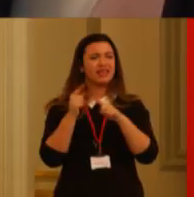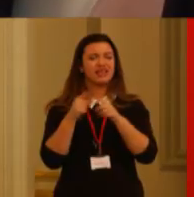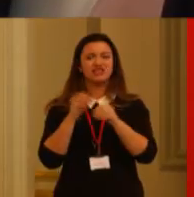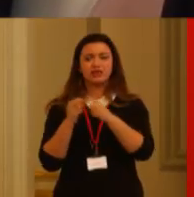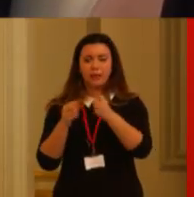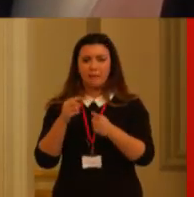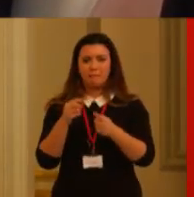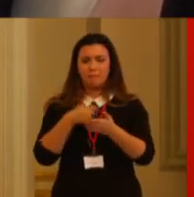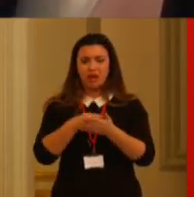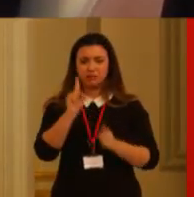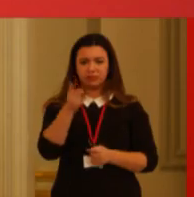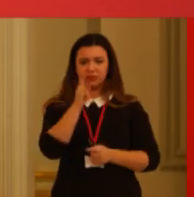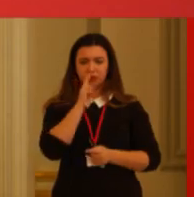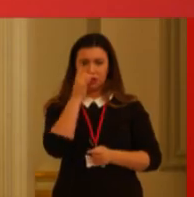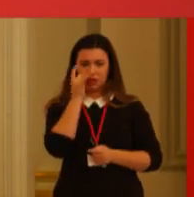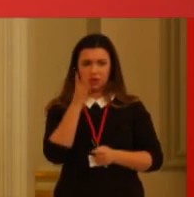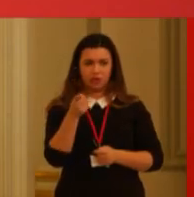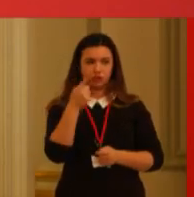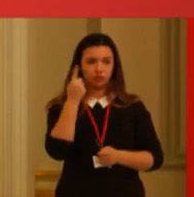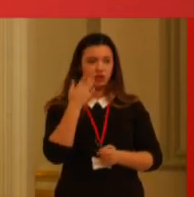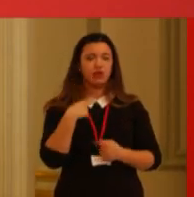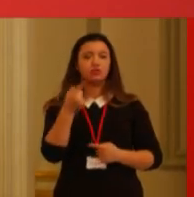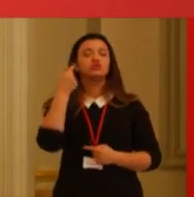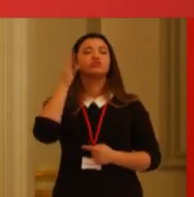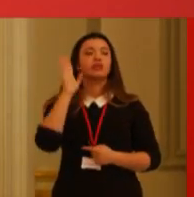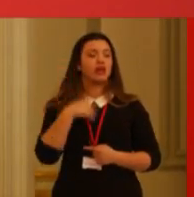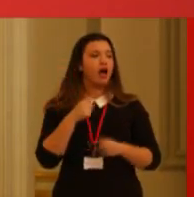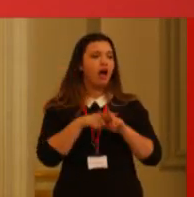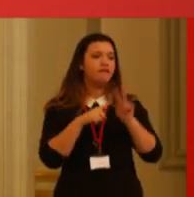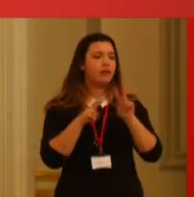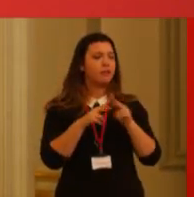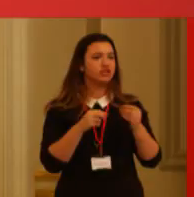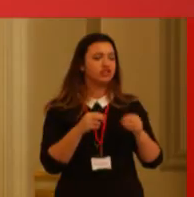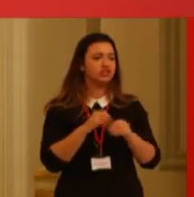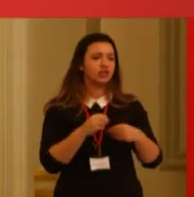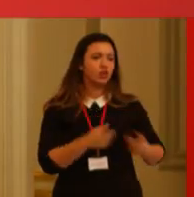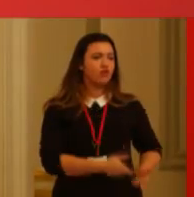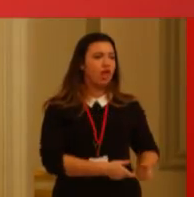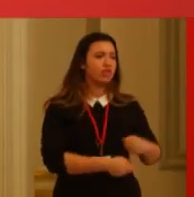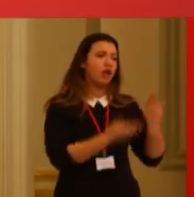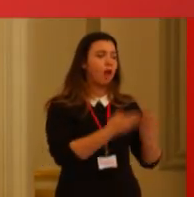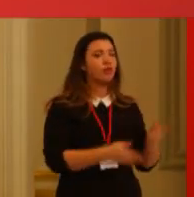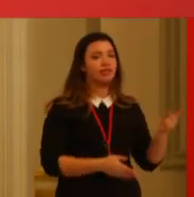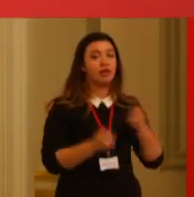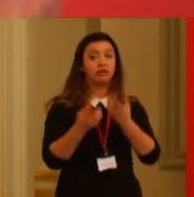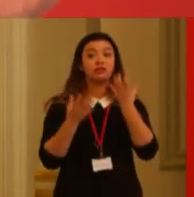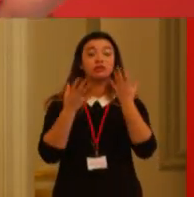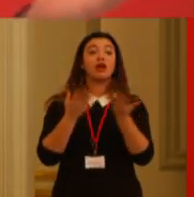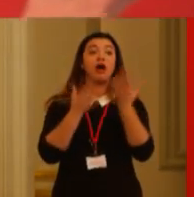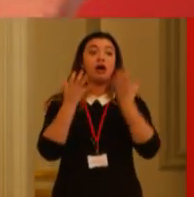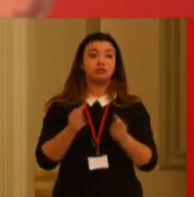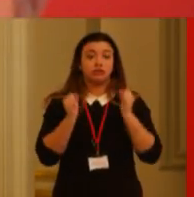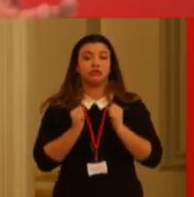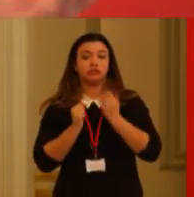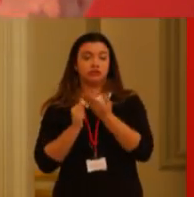but they didn't like minimum wage. Instead, they wanted to, they became security